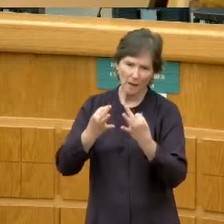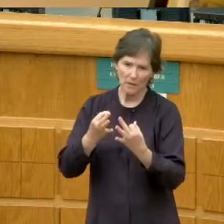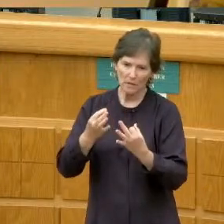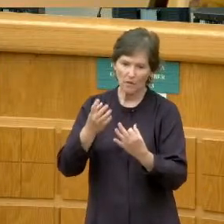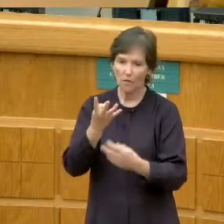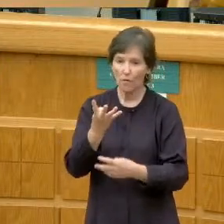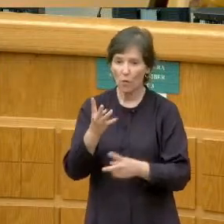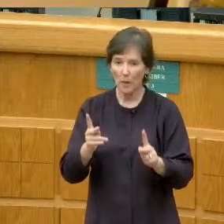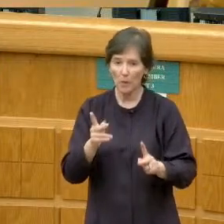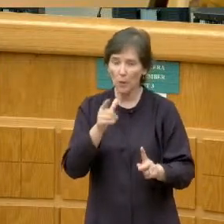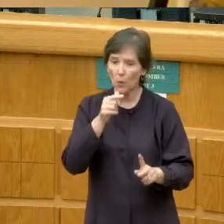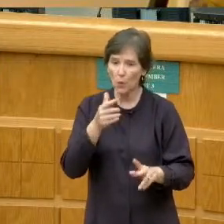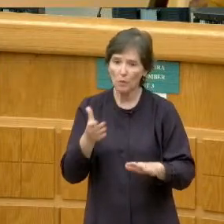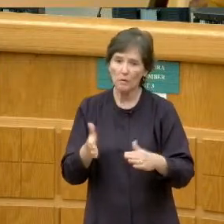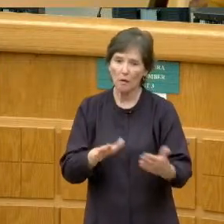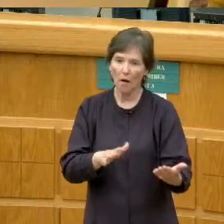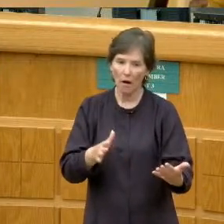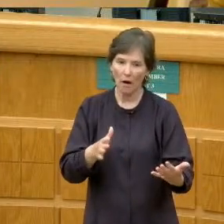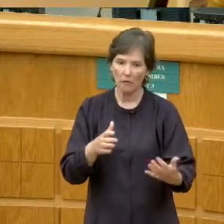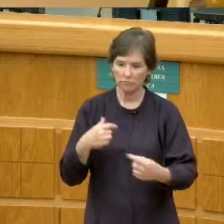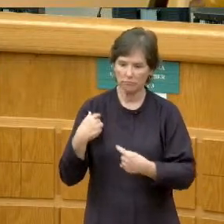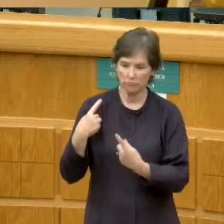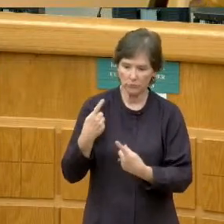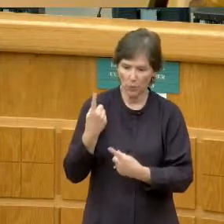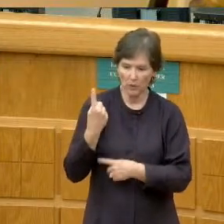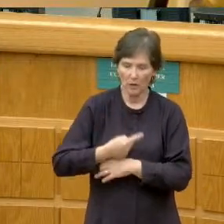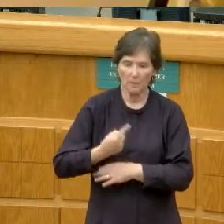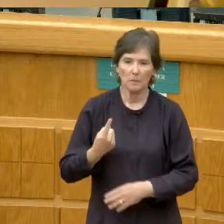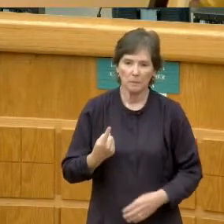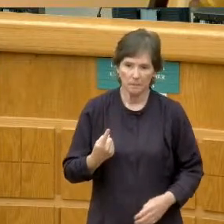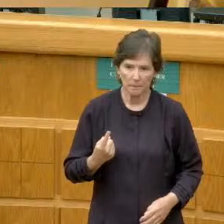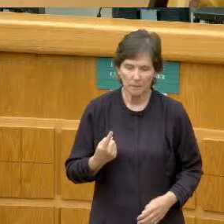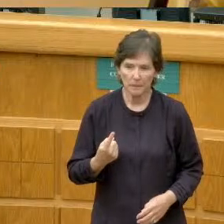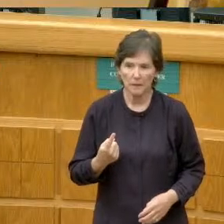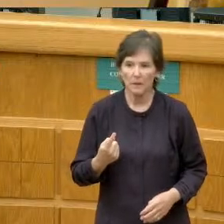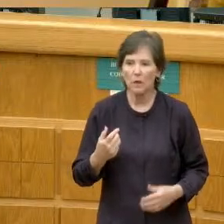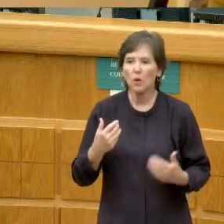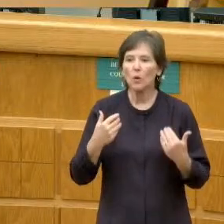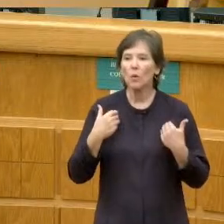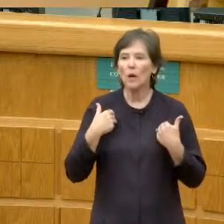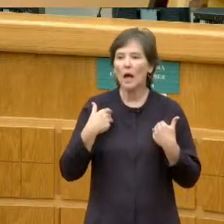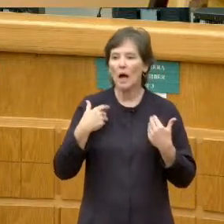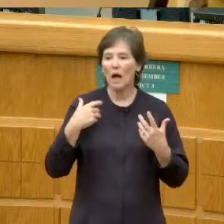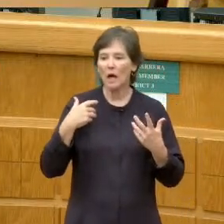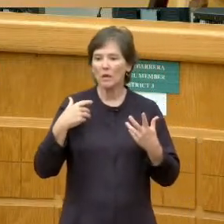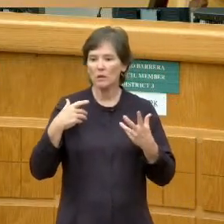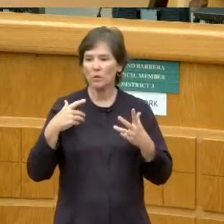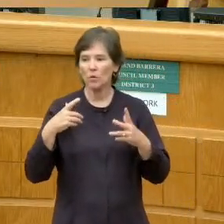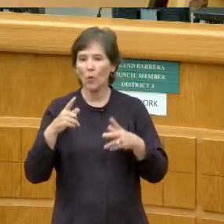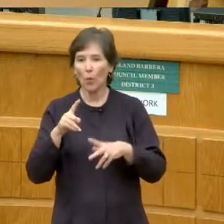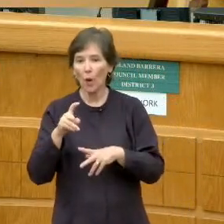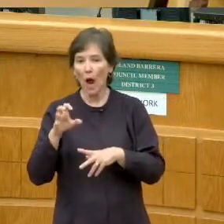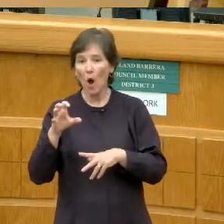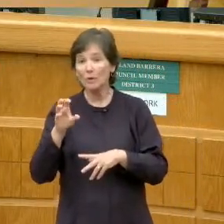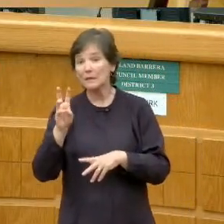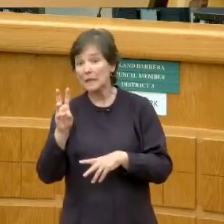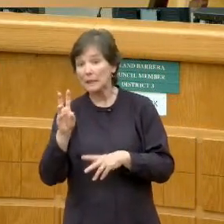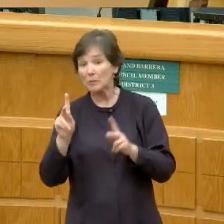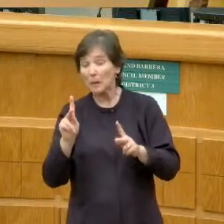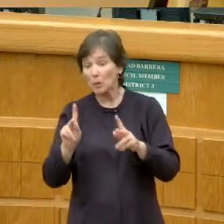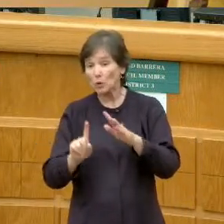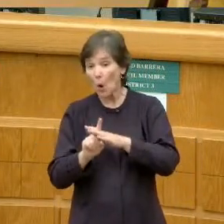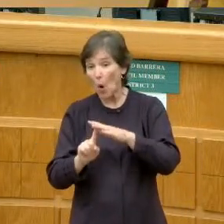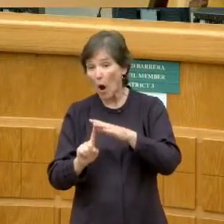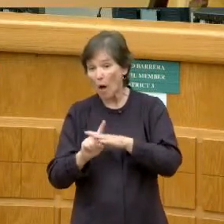drive-through. We actually scheduled 206 individuals to come through. 106 people showed up,